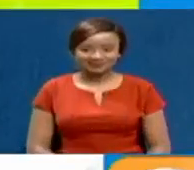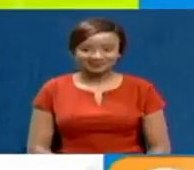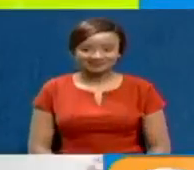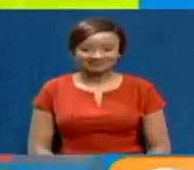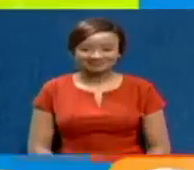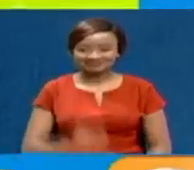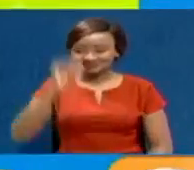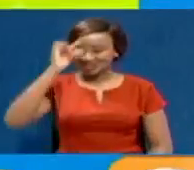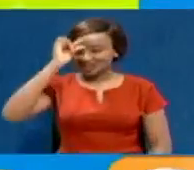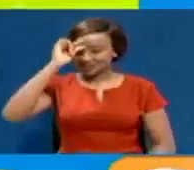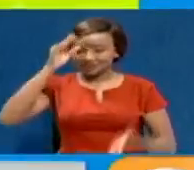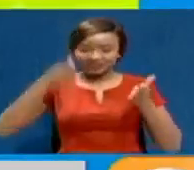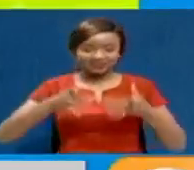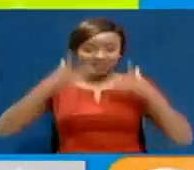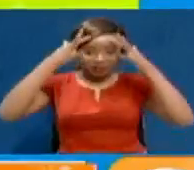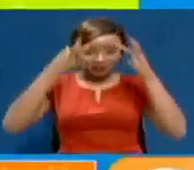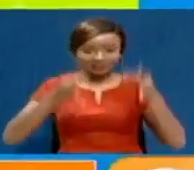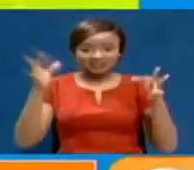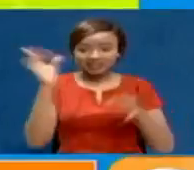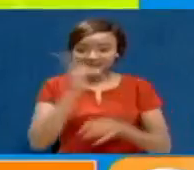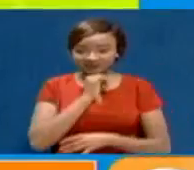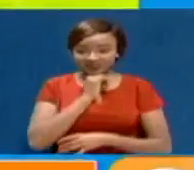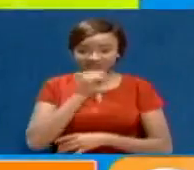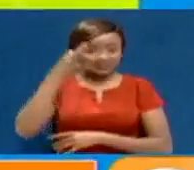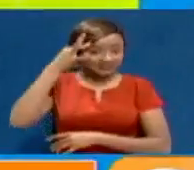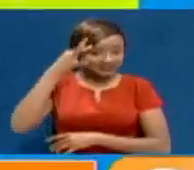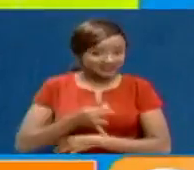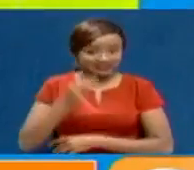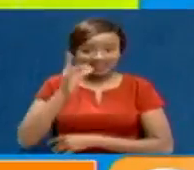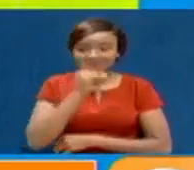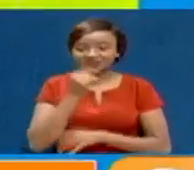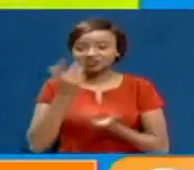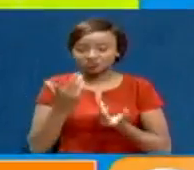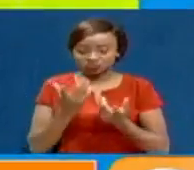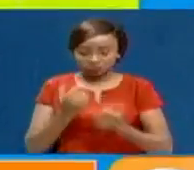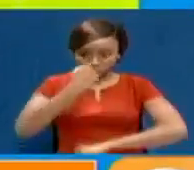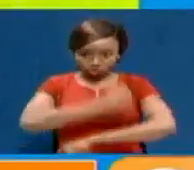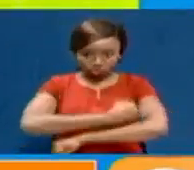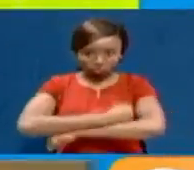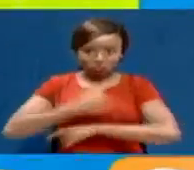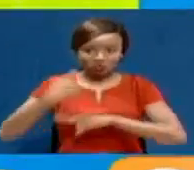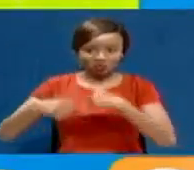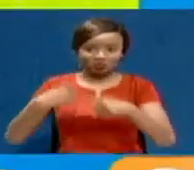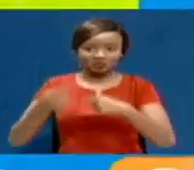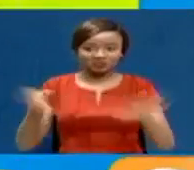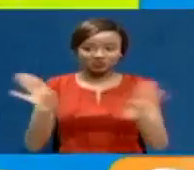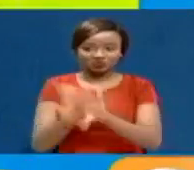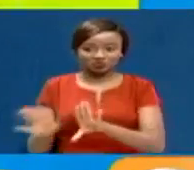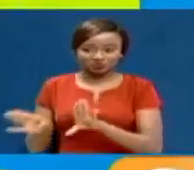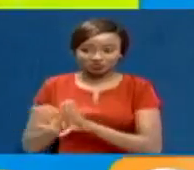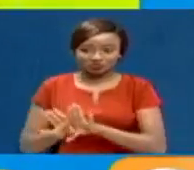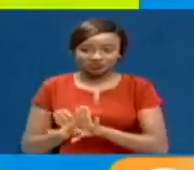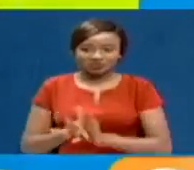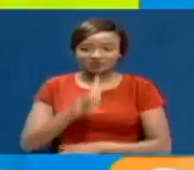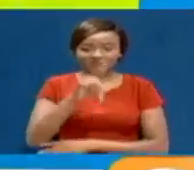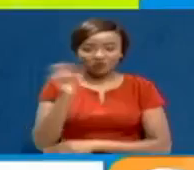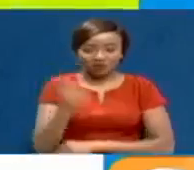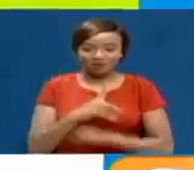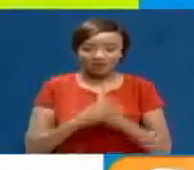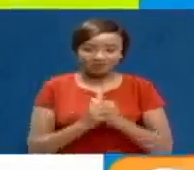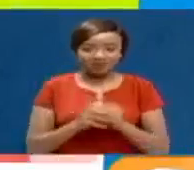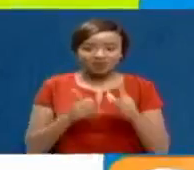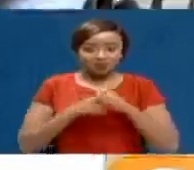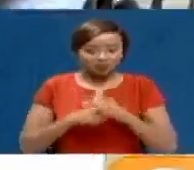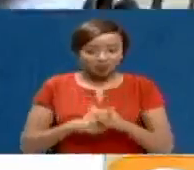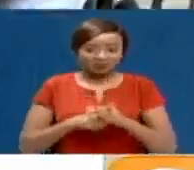the government has decided to extend school closure for 1 month, effective from